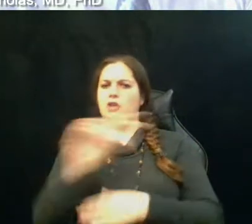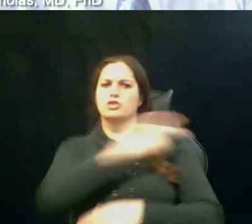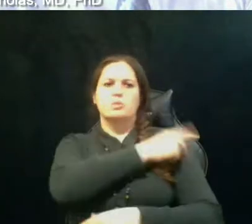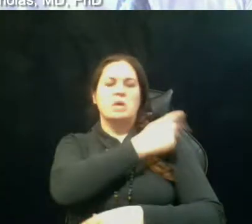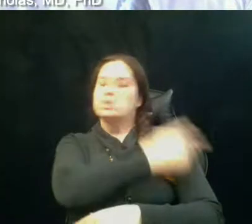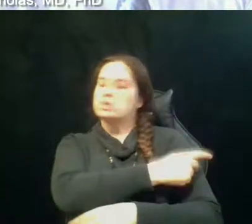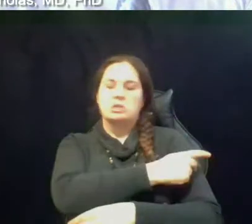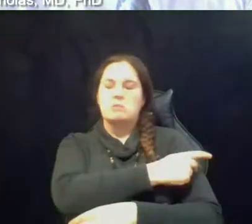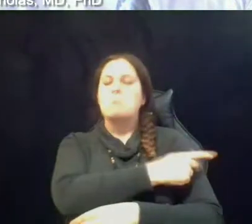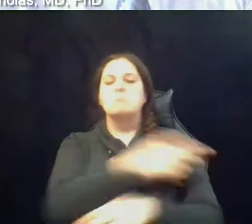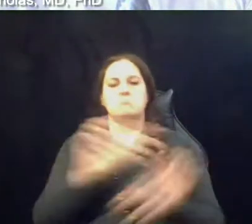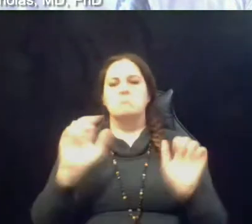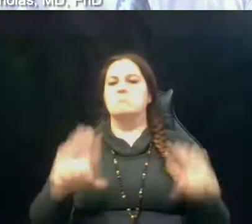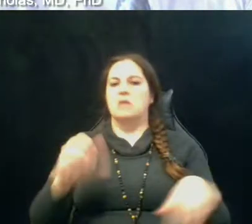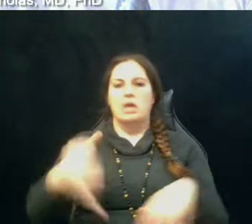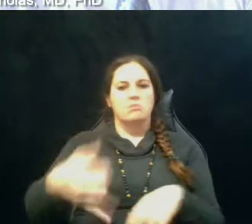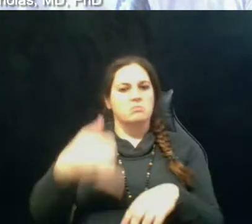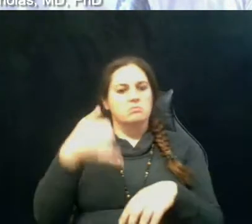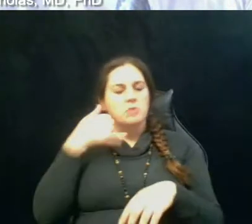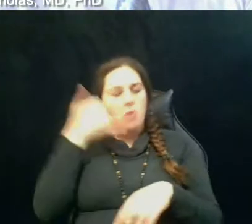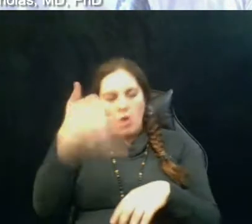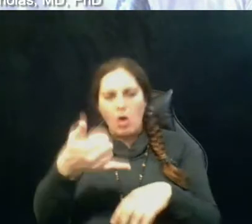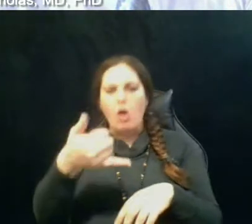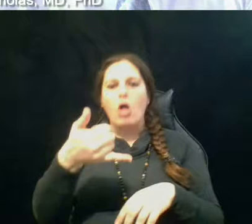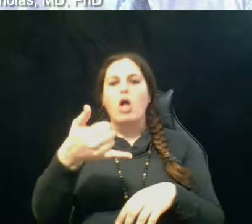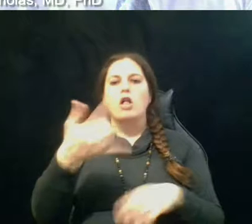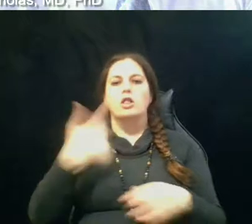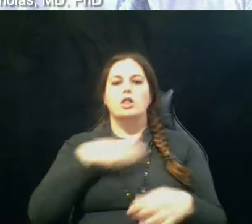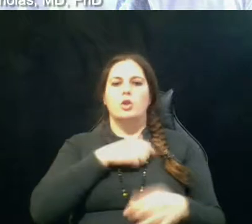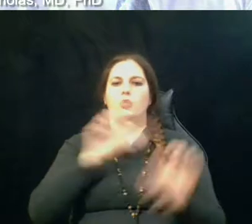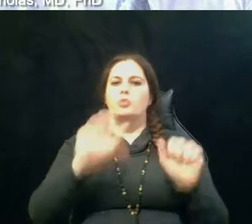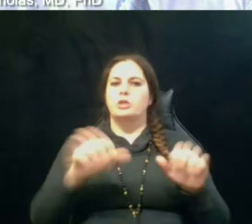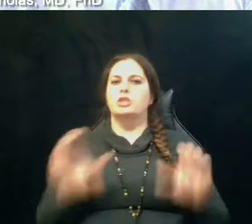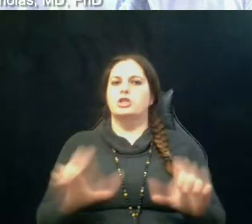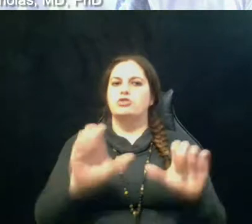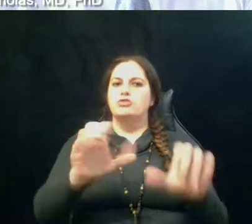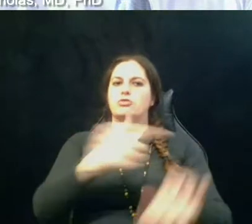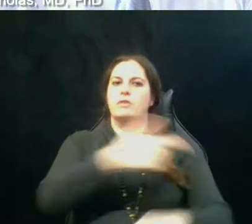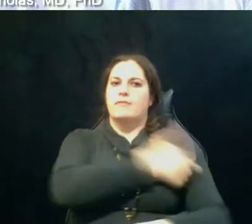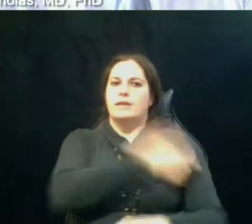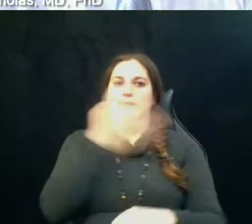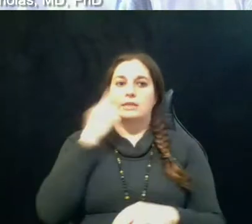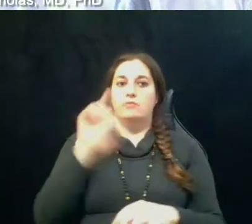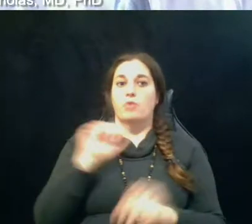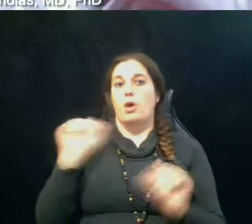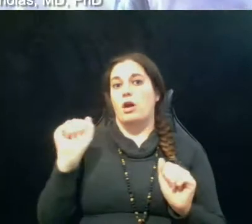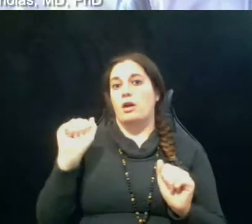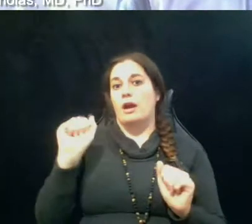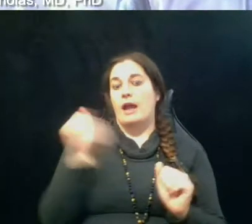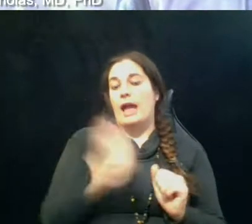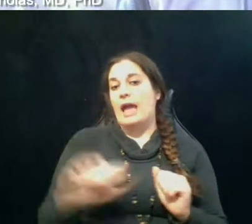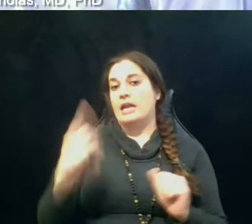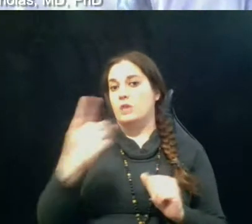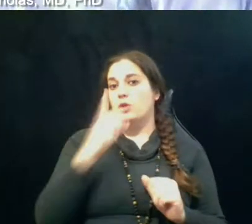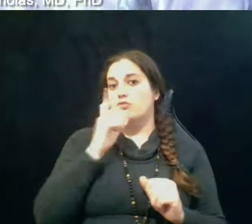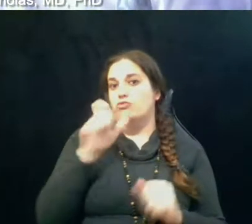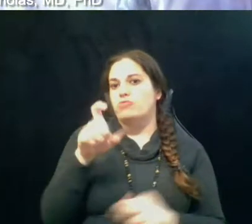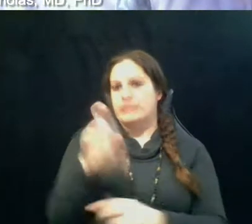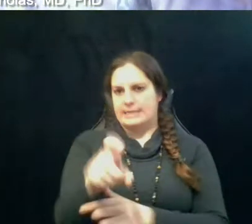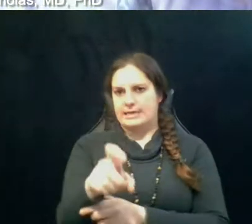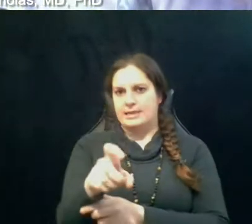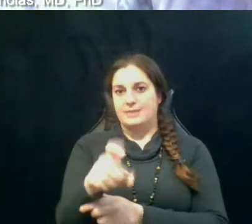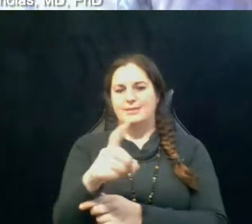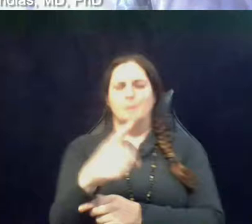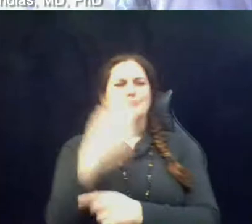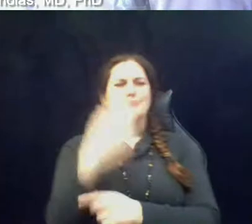will try to get the vaccine done for anybody that needs it. So, you know, what I love about that story, Dr. Baumgarten. Go ahead. Do you have